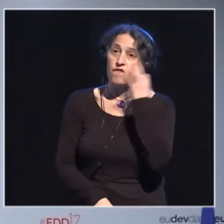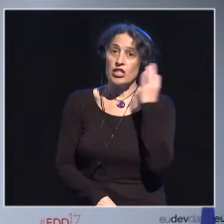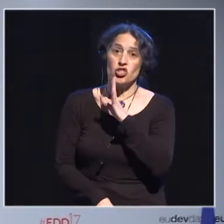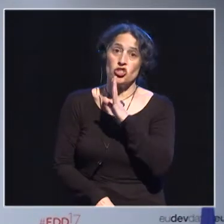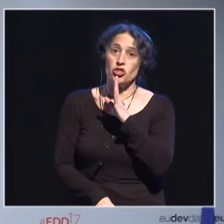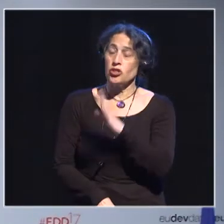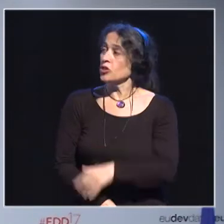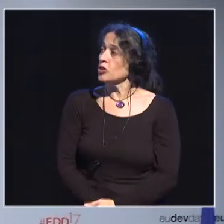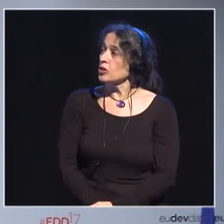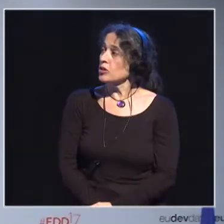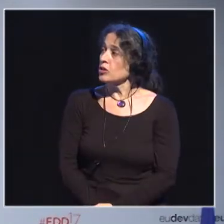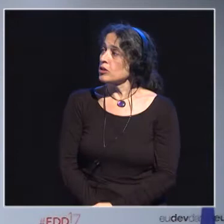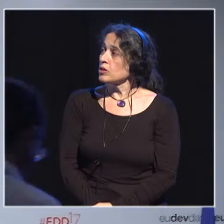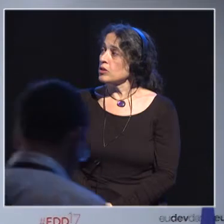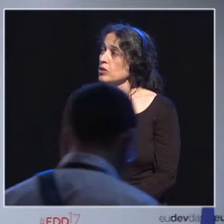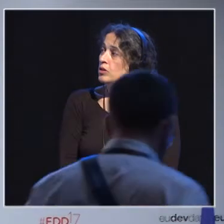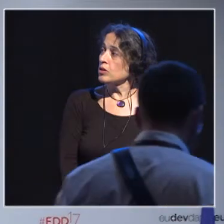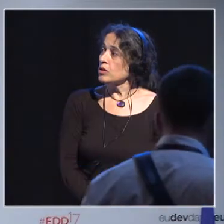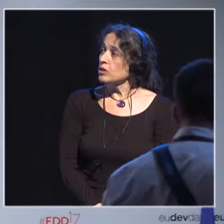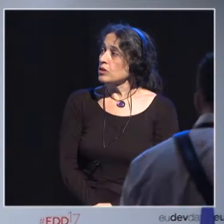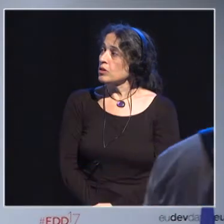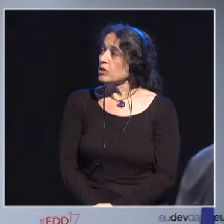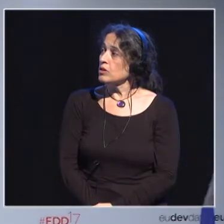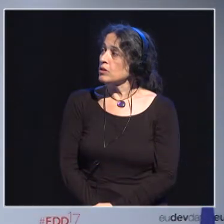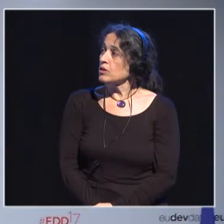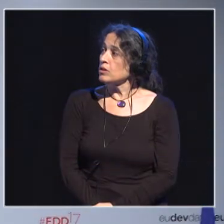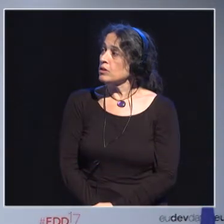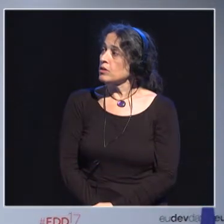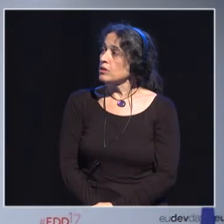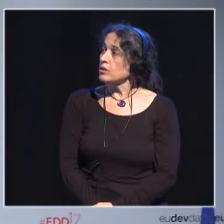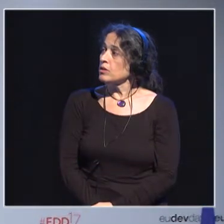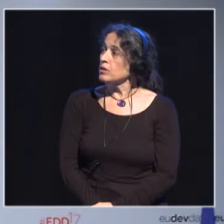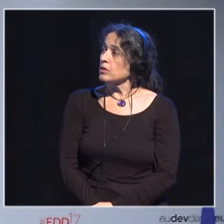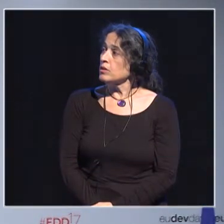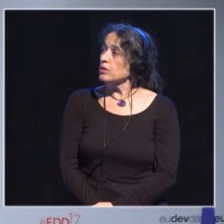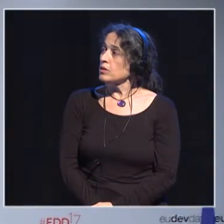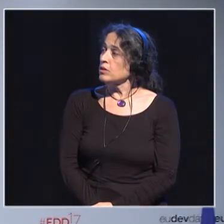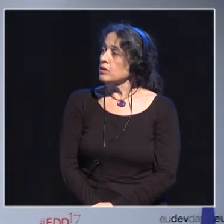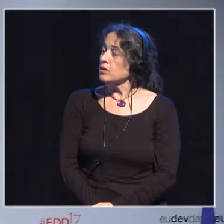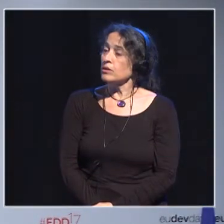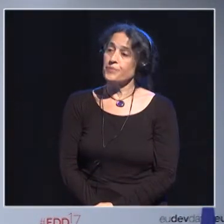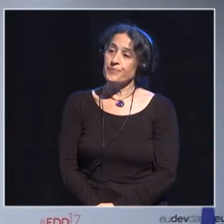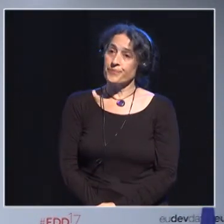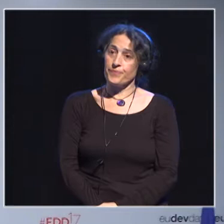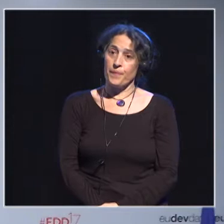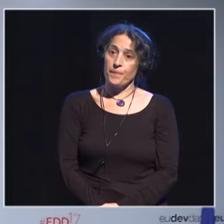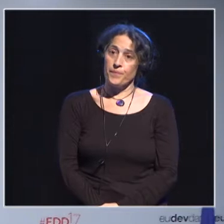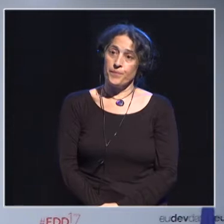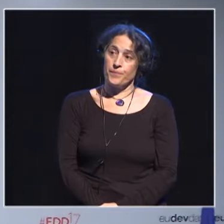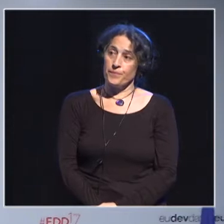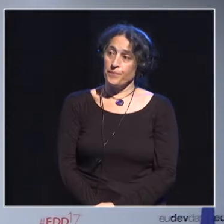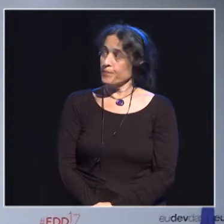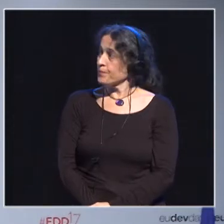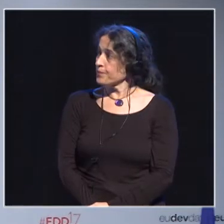magazine panafricain dédié au digital. Donc ma question s'adresse à monsieur de la Commission européenne, qui